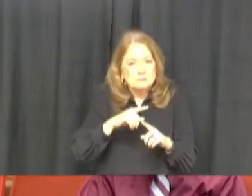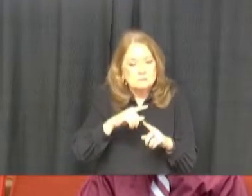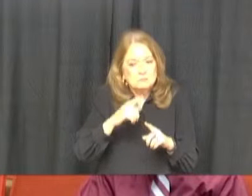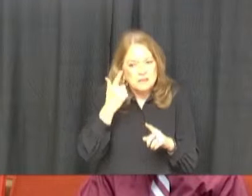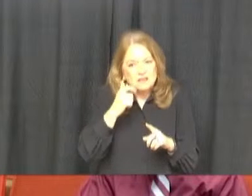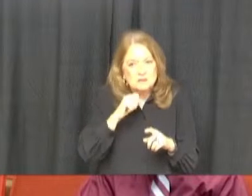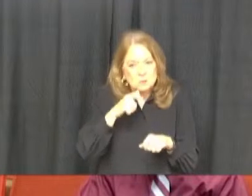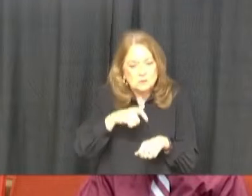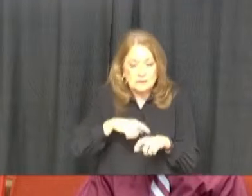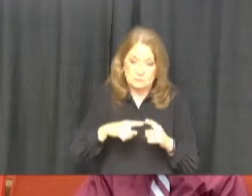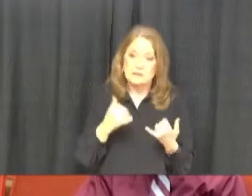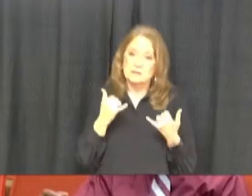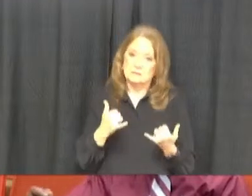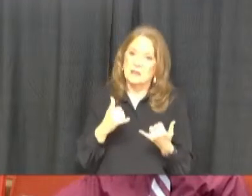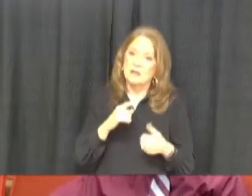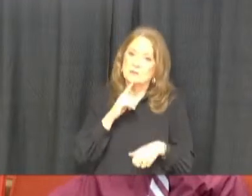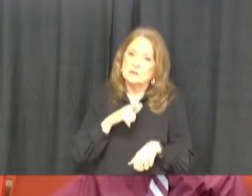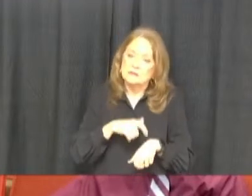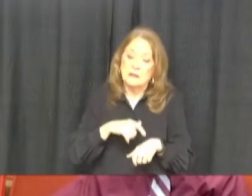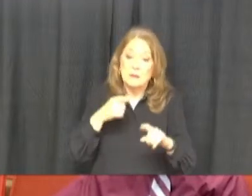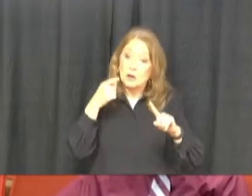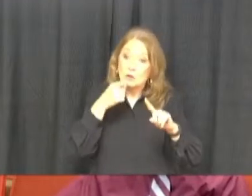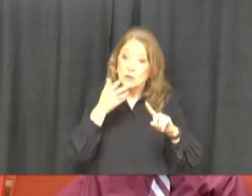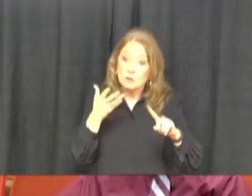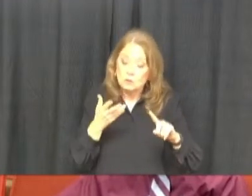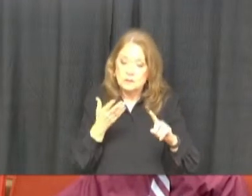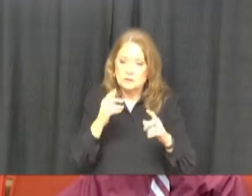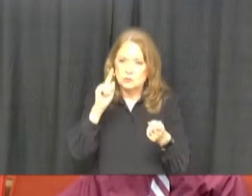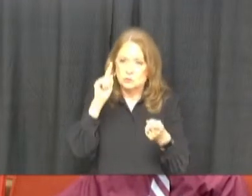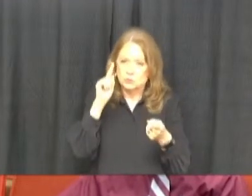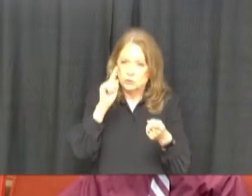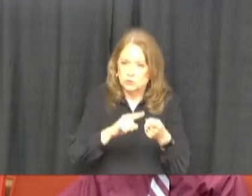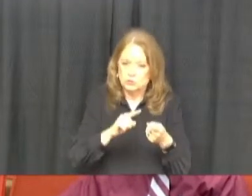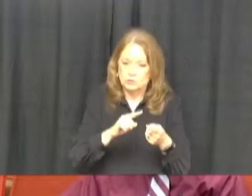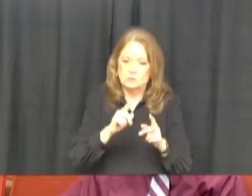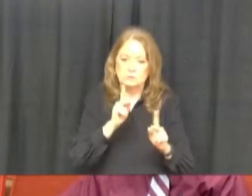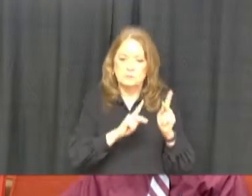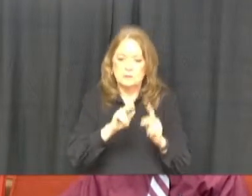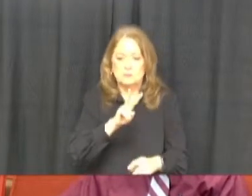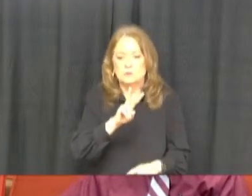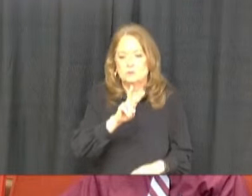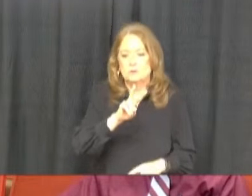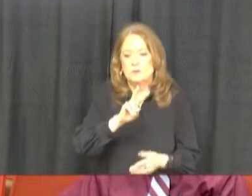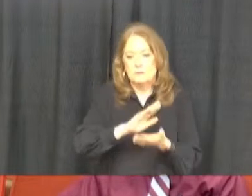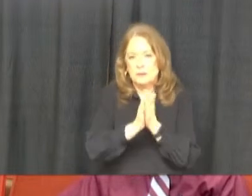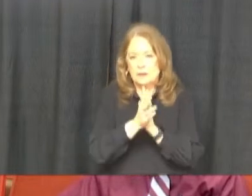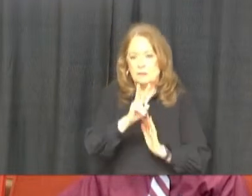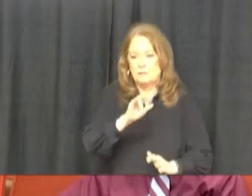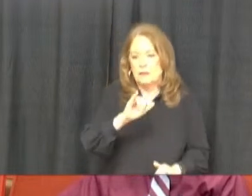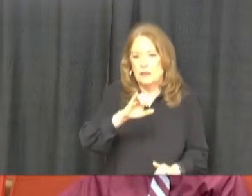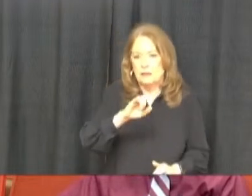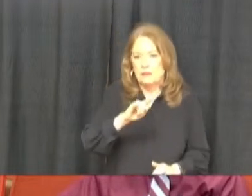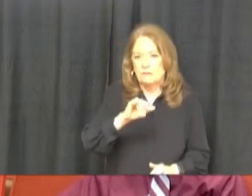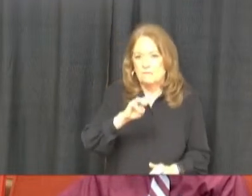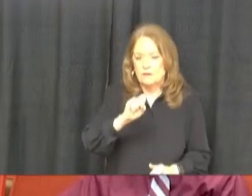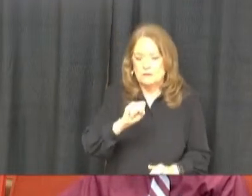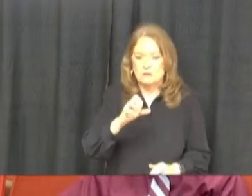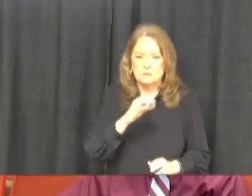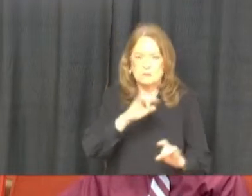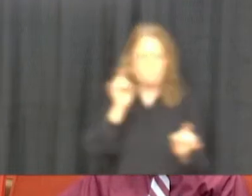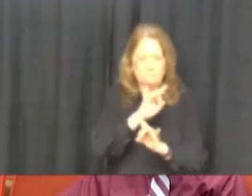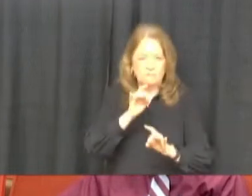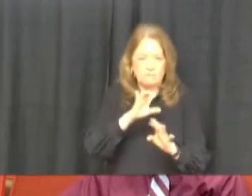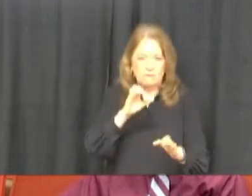time. Again, our goal is to reduce victimization, specifically